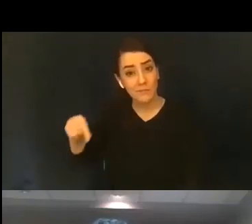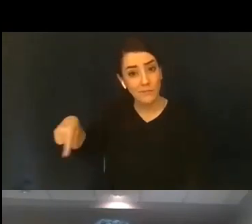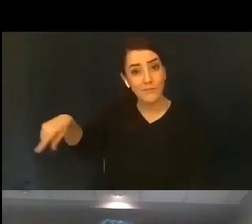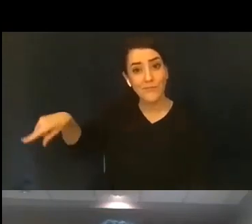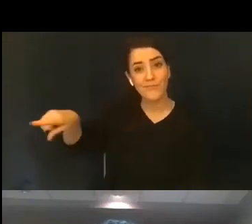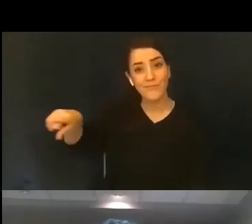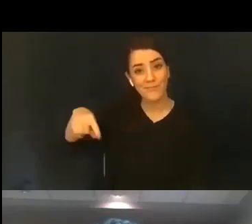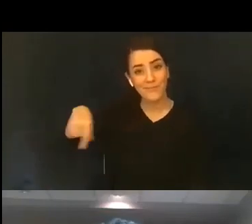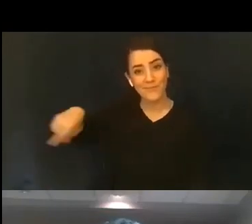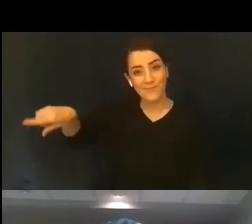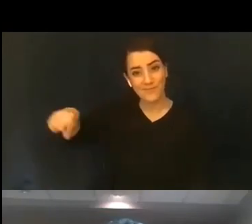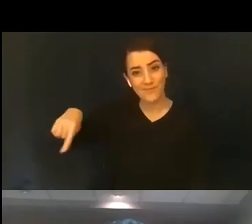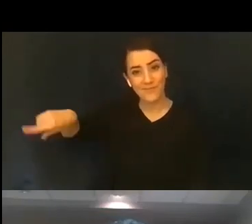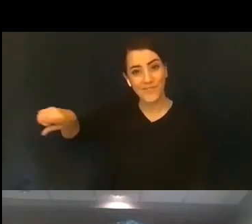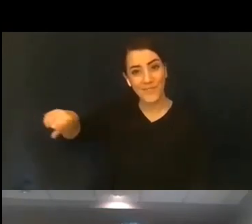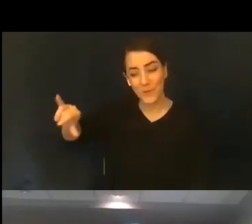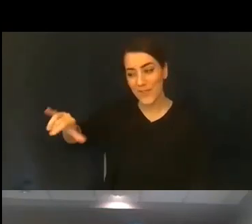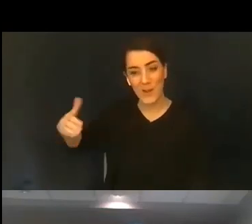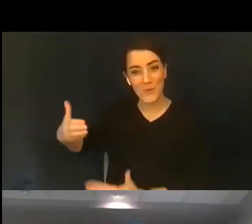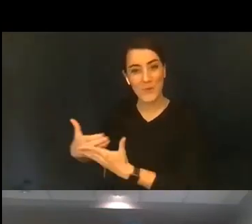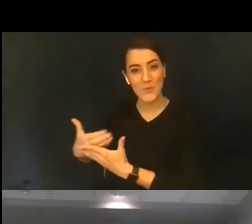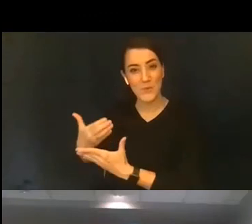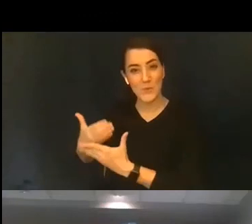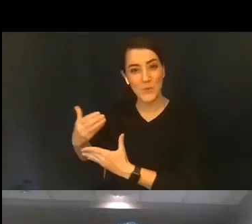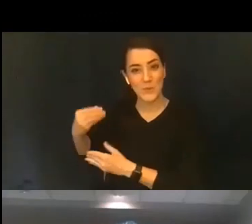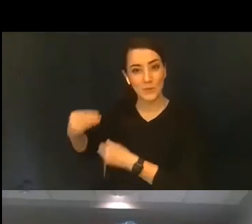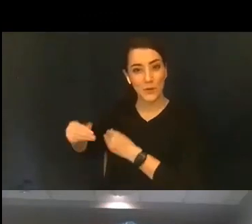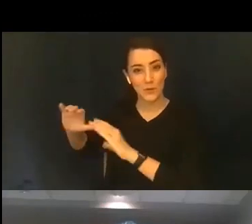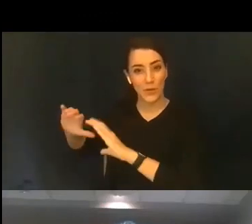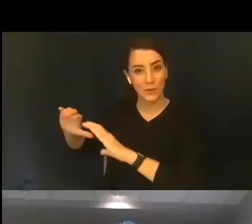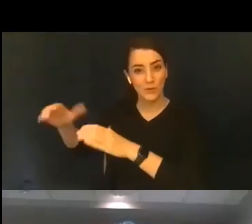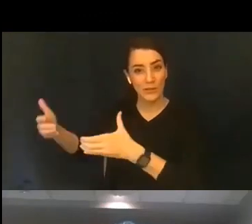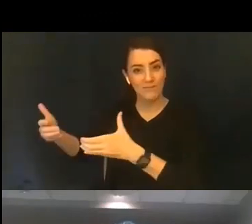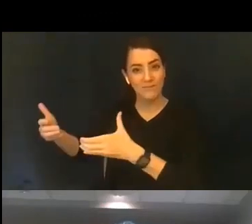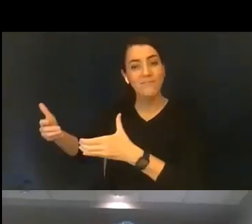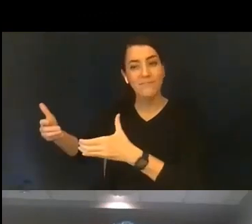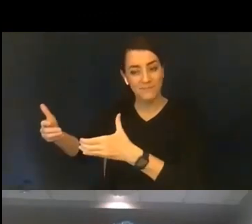to 10 years, we're going to see